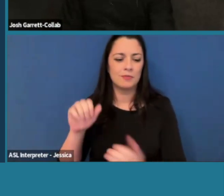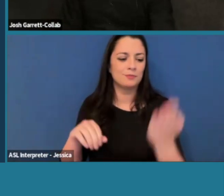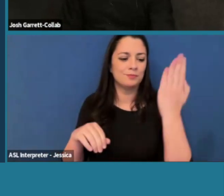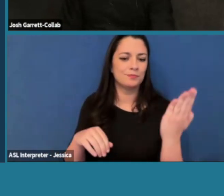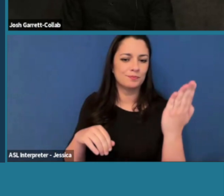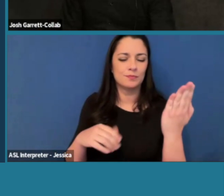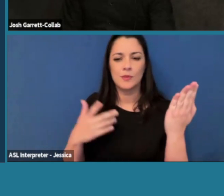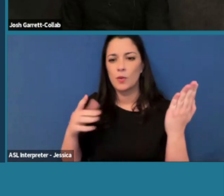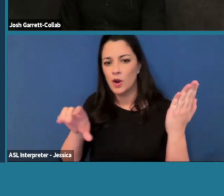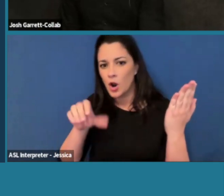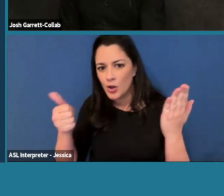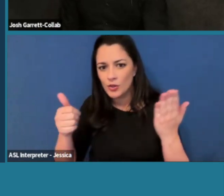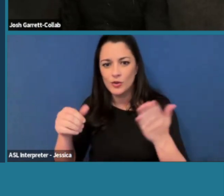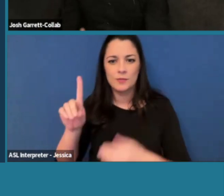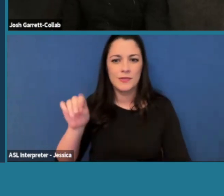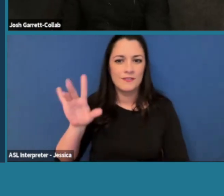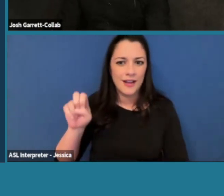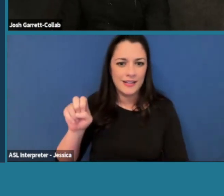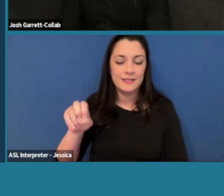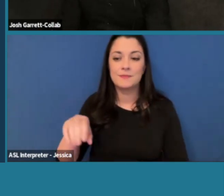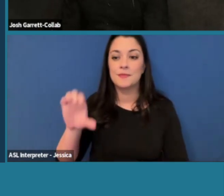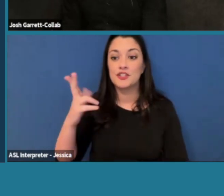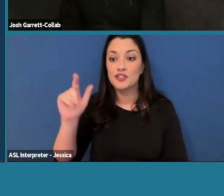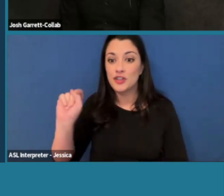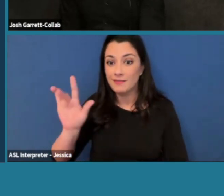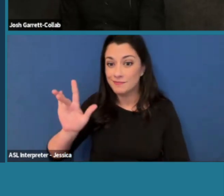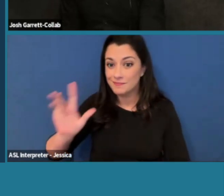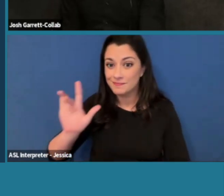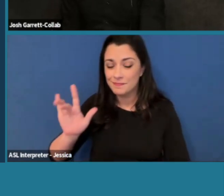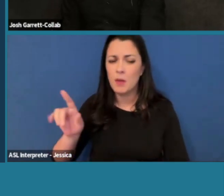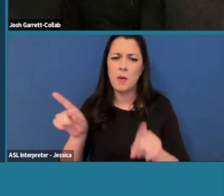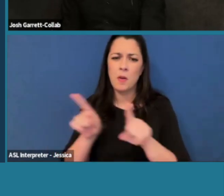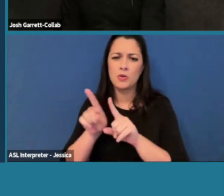you can go to the chat, click there. You can also utilize captions within Zoom.